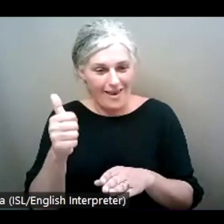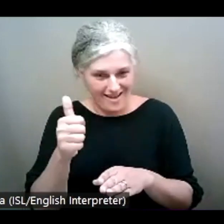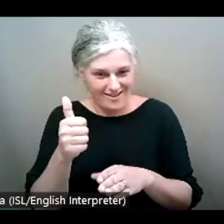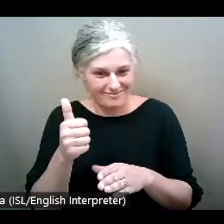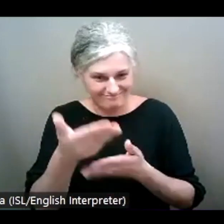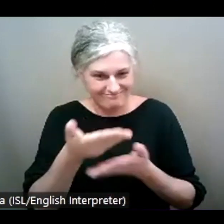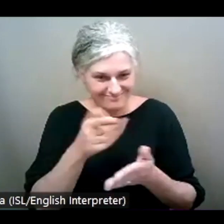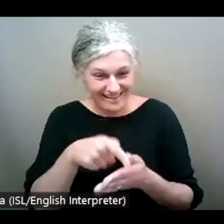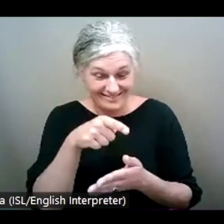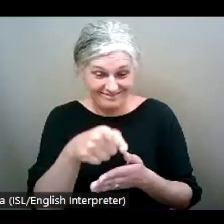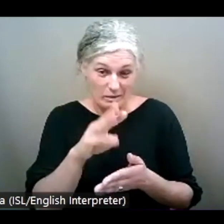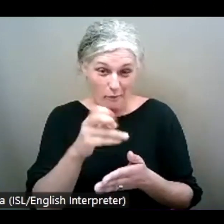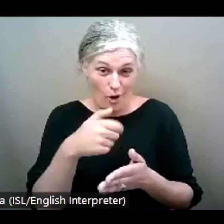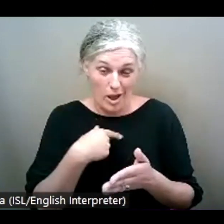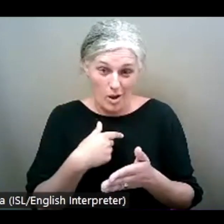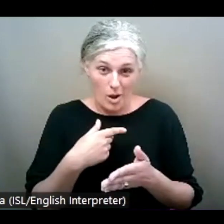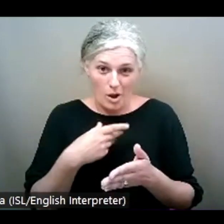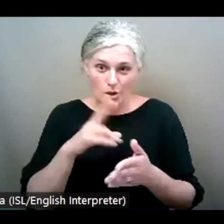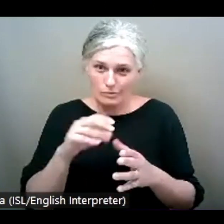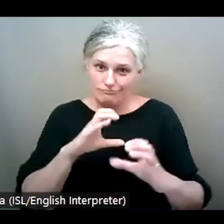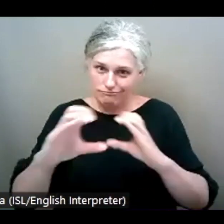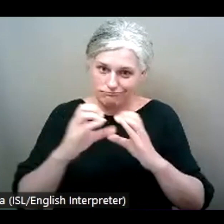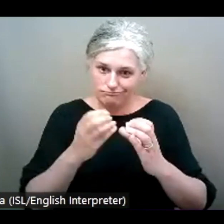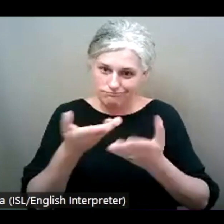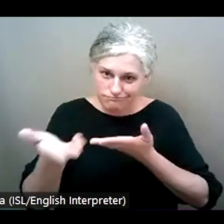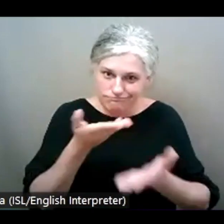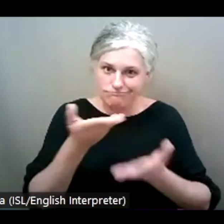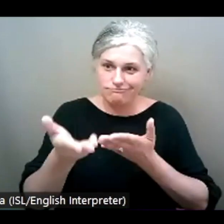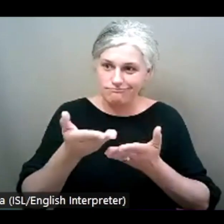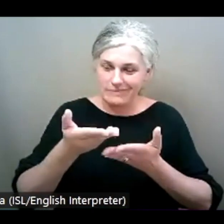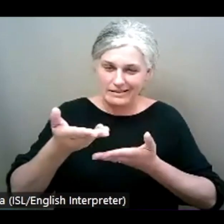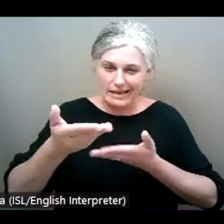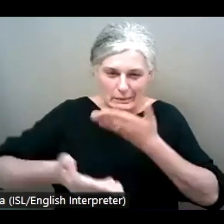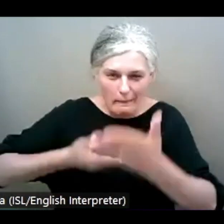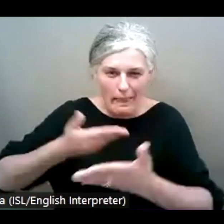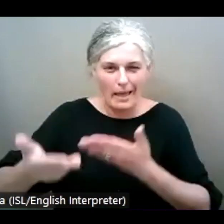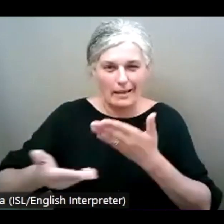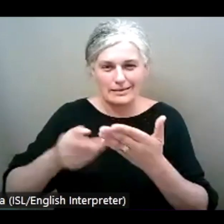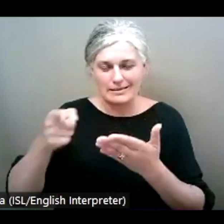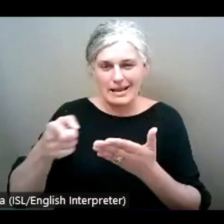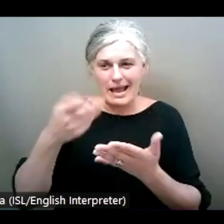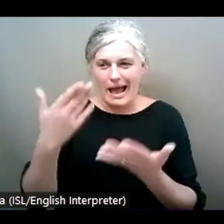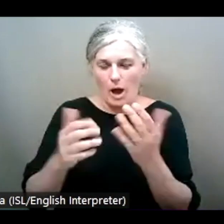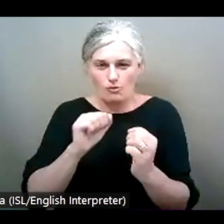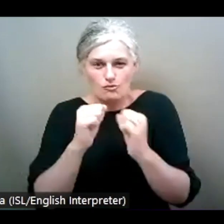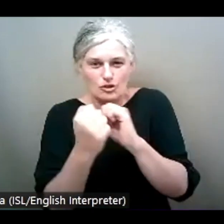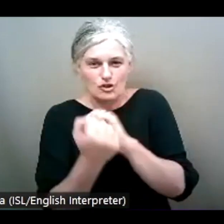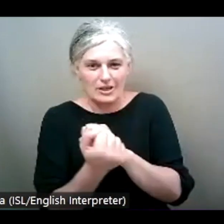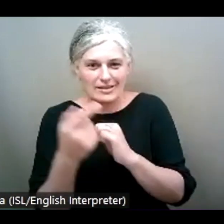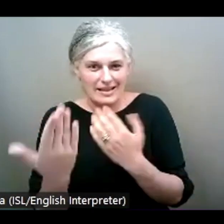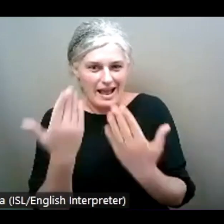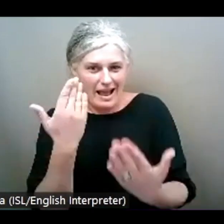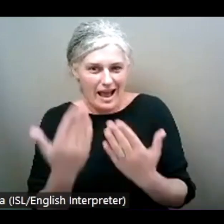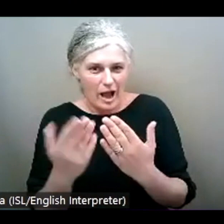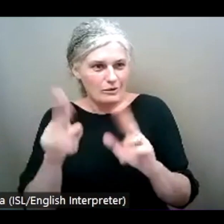able to communicate that in her own experience, her own journey to actually seeing